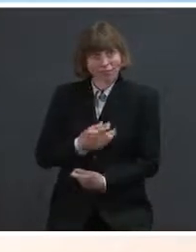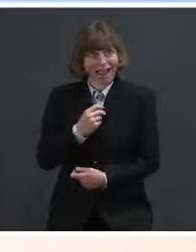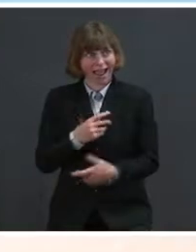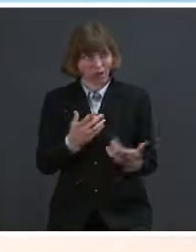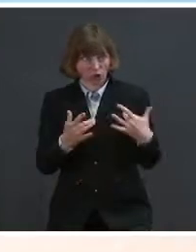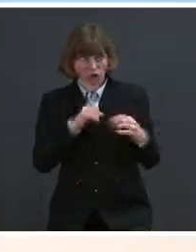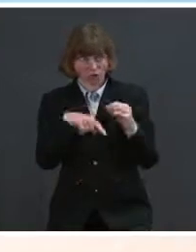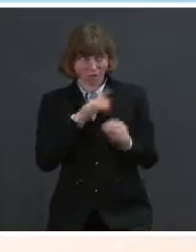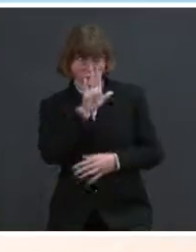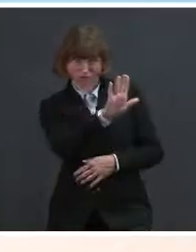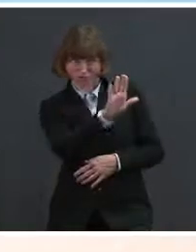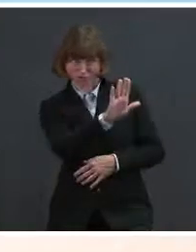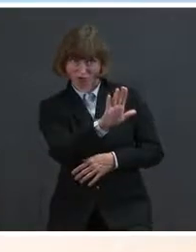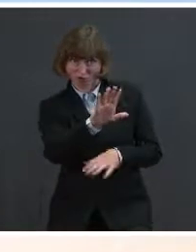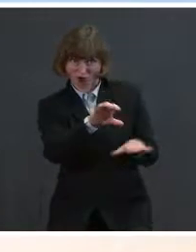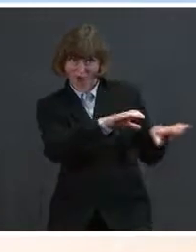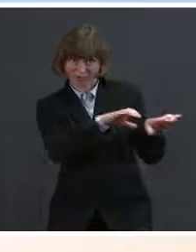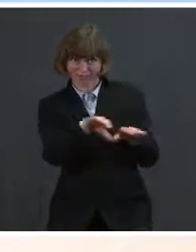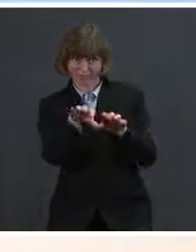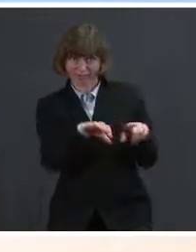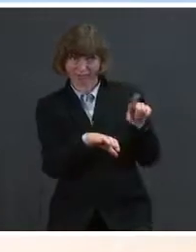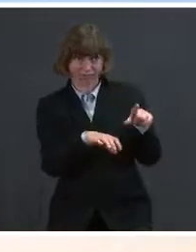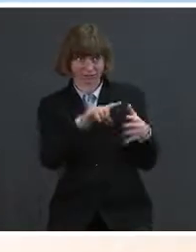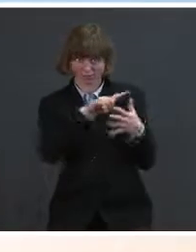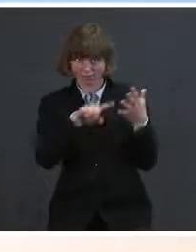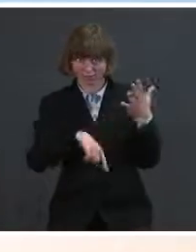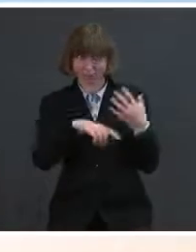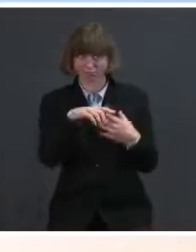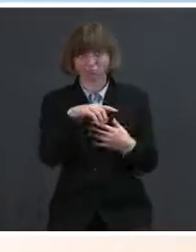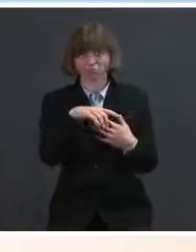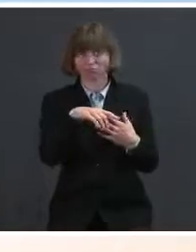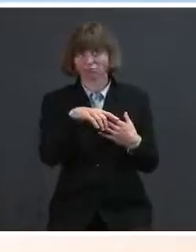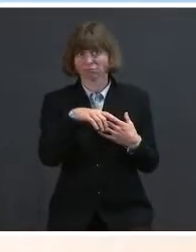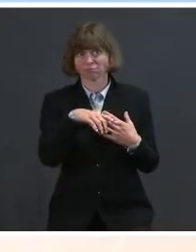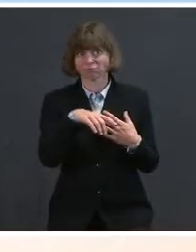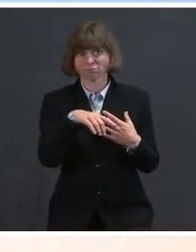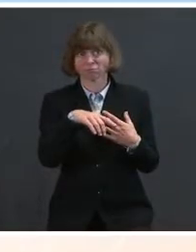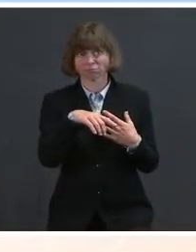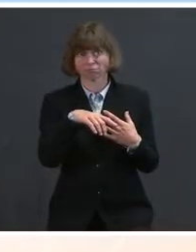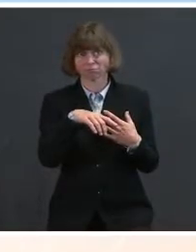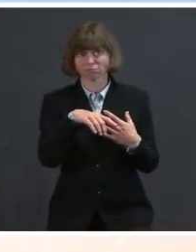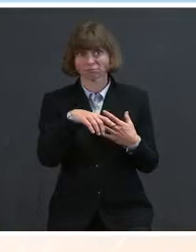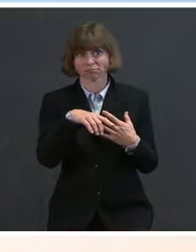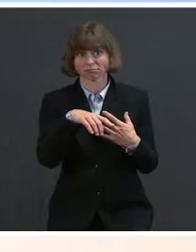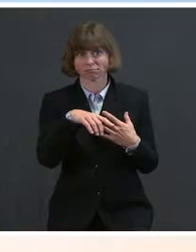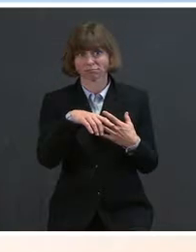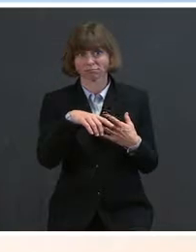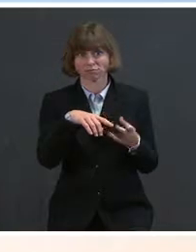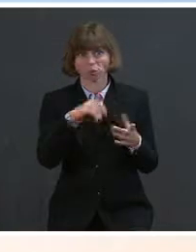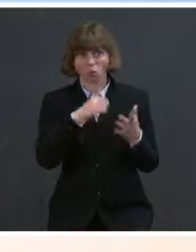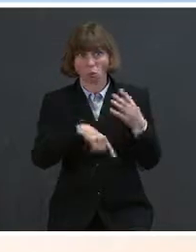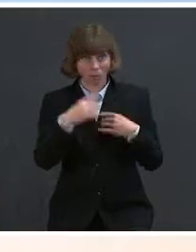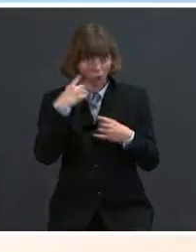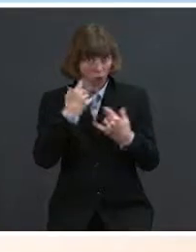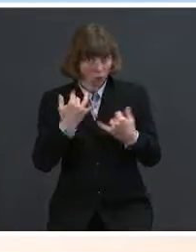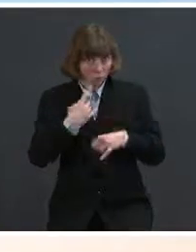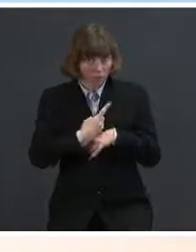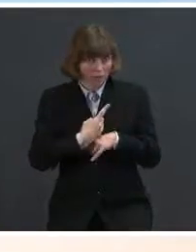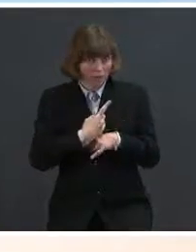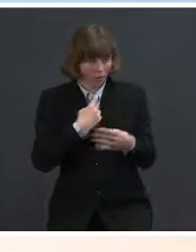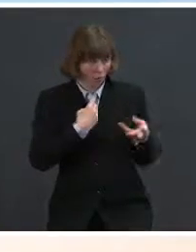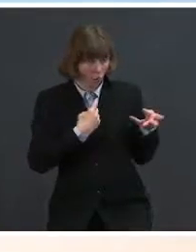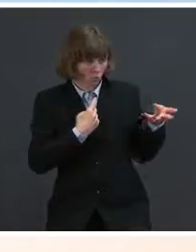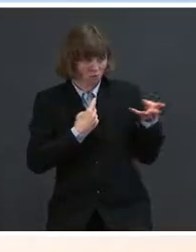Kong or Xinjiang or in the Taiwan Strait, or frankly, the issues that we heard today from our Quad partners, their coercion of